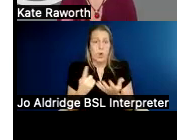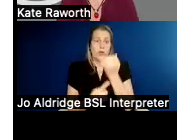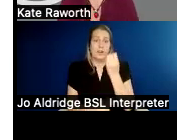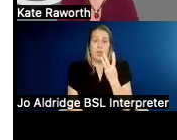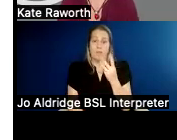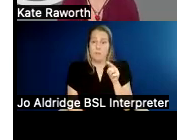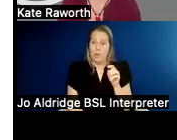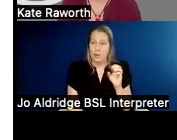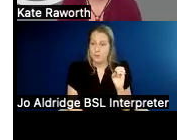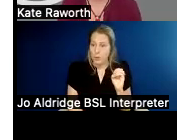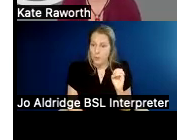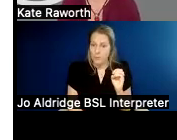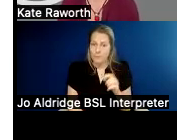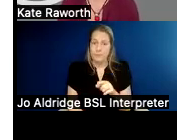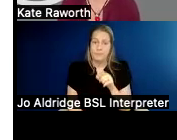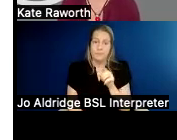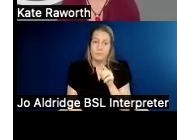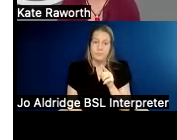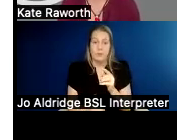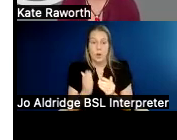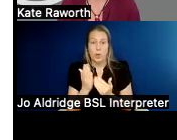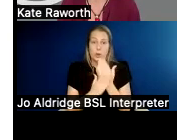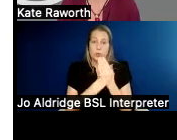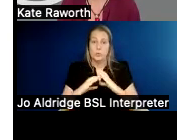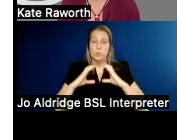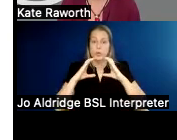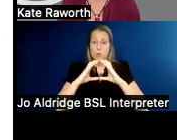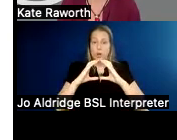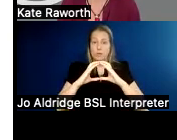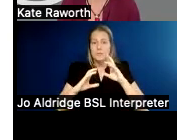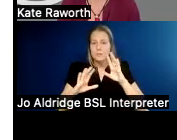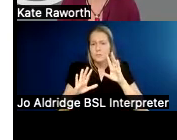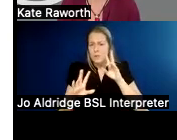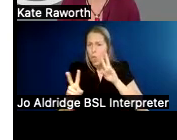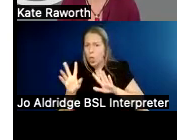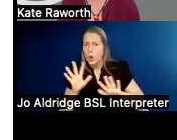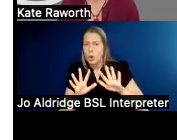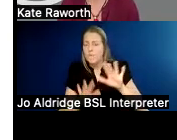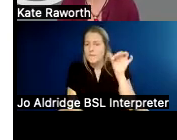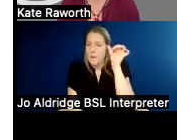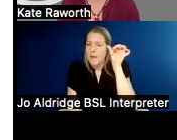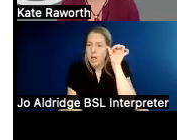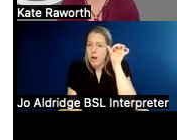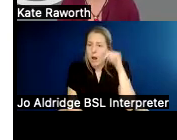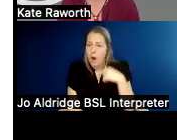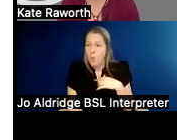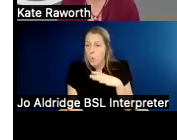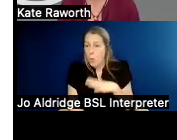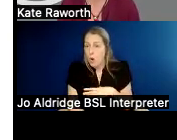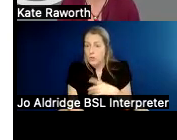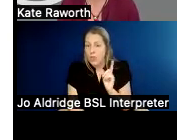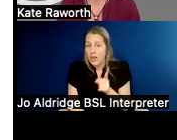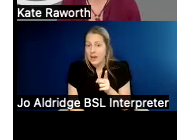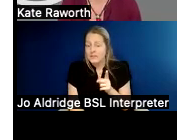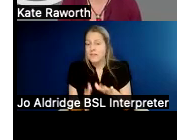here's the new Doughnut 3.0. It looks very familiar. We wanted it to look familiar. We're not trying to change the underlying concept, but some